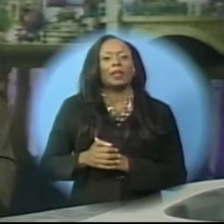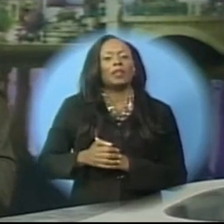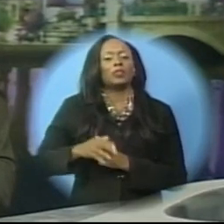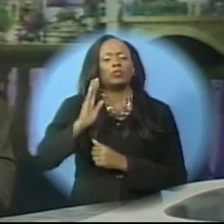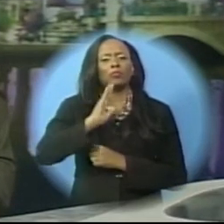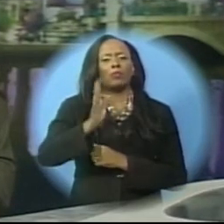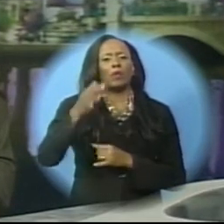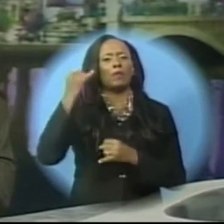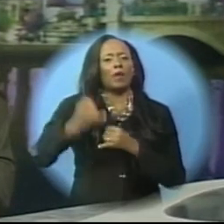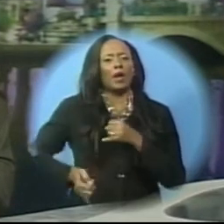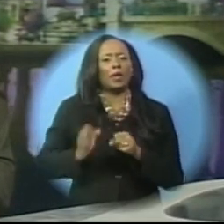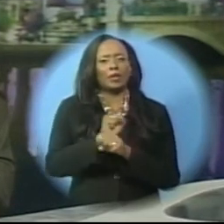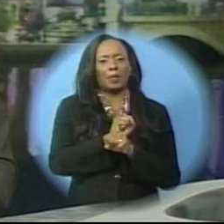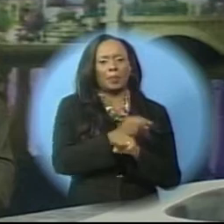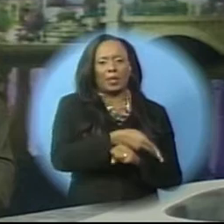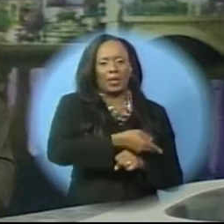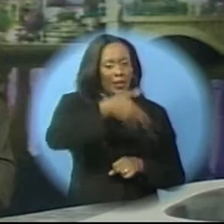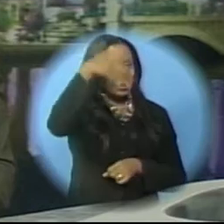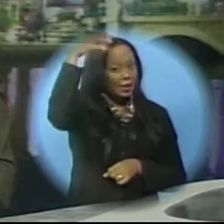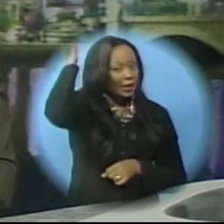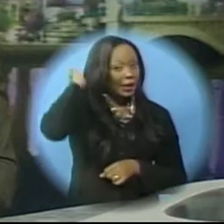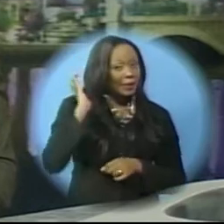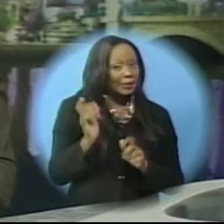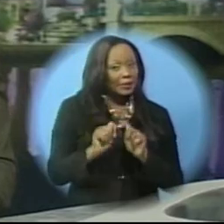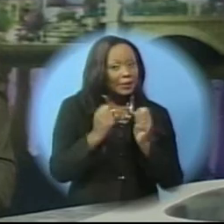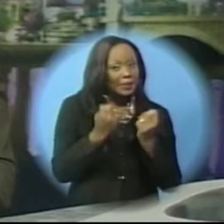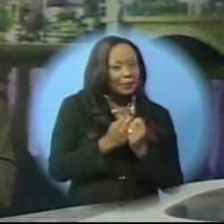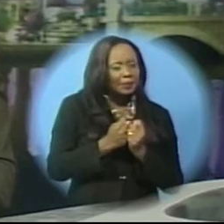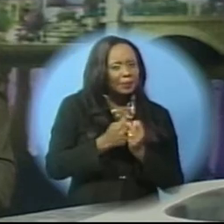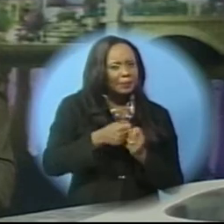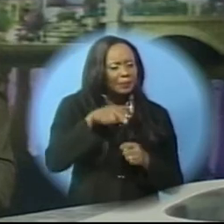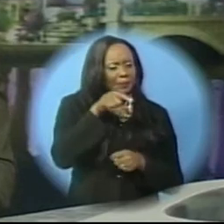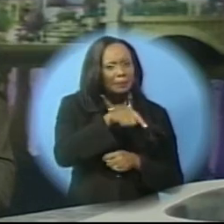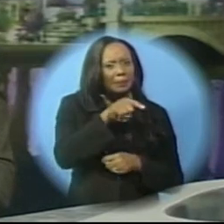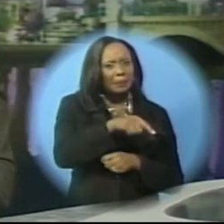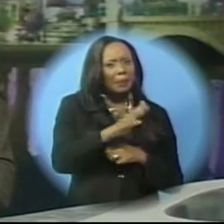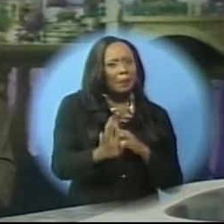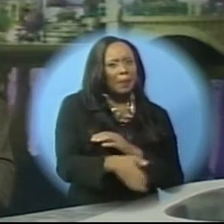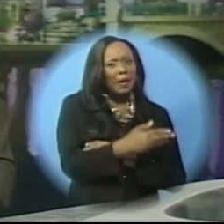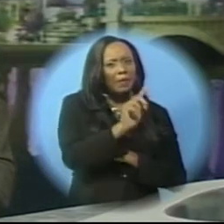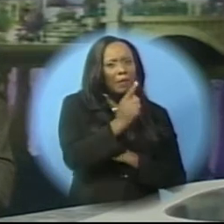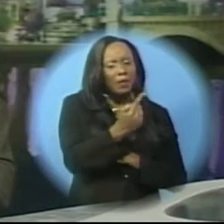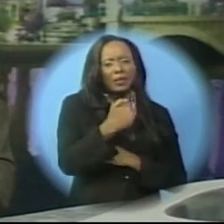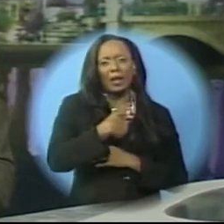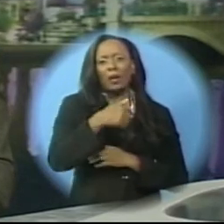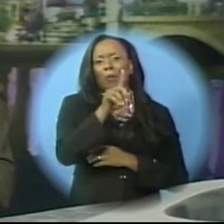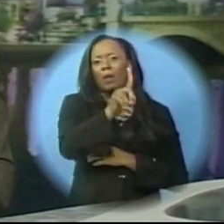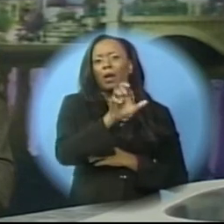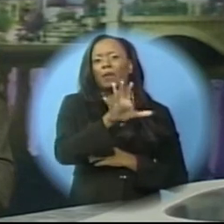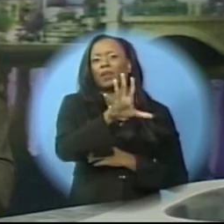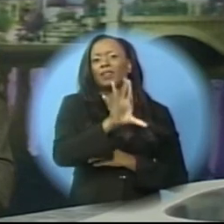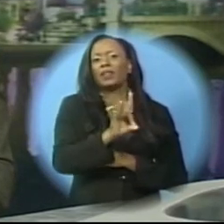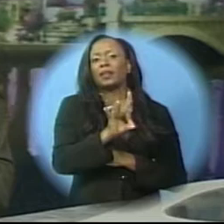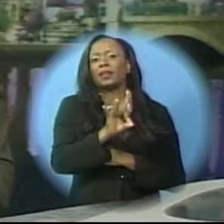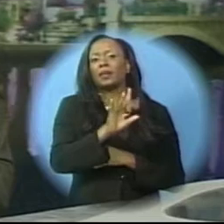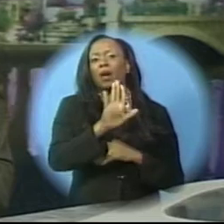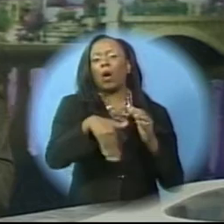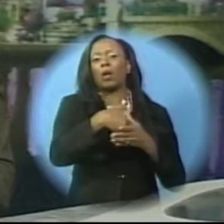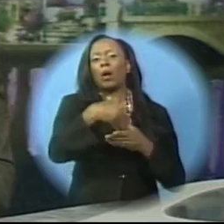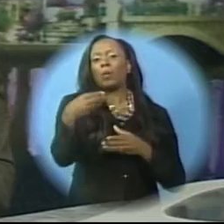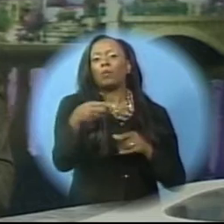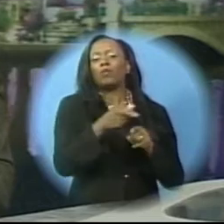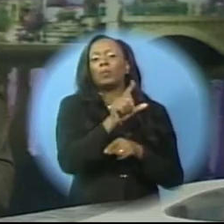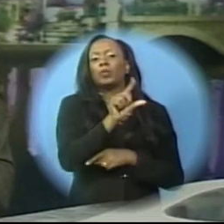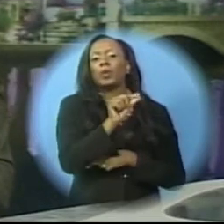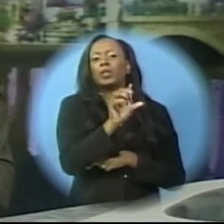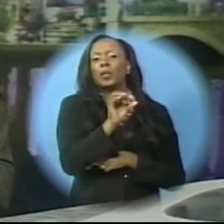final by defeating Dwayne Smith's Gujarat Lions. The Lions were sent in to bat and made 158 all out off their 20 overs.